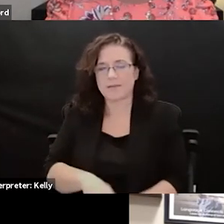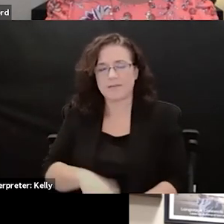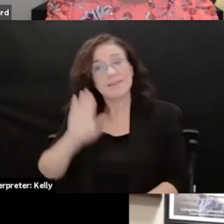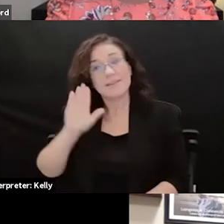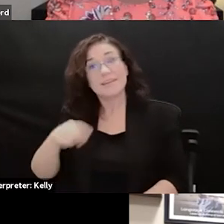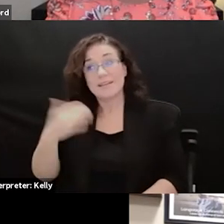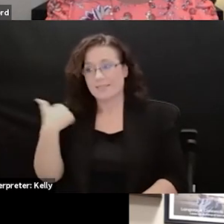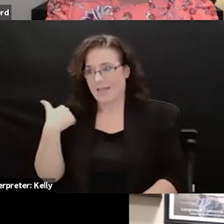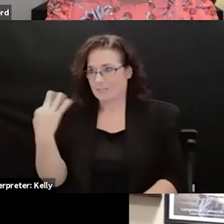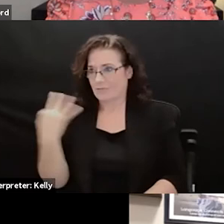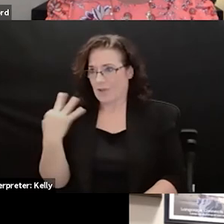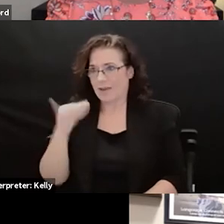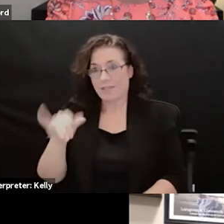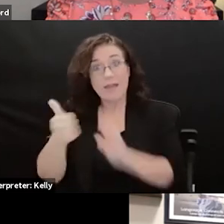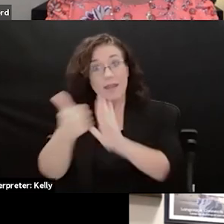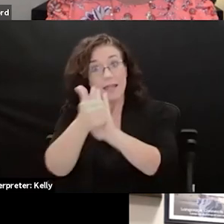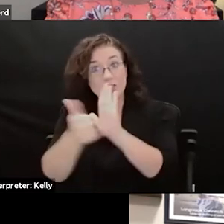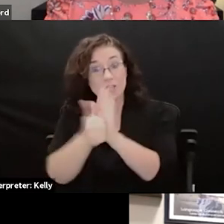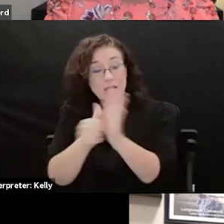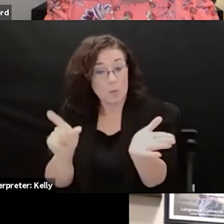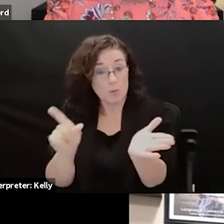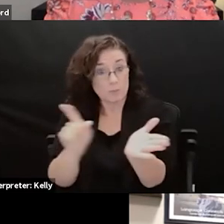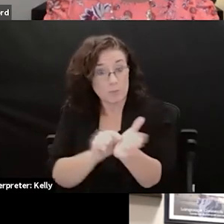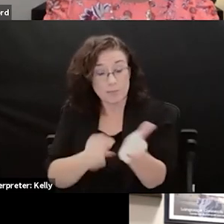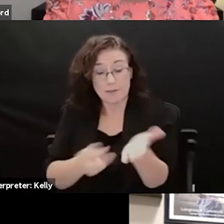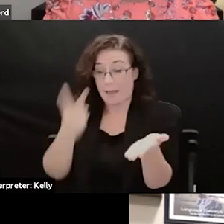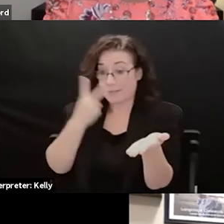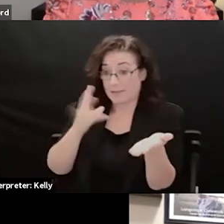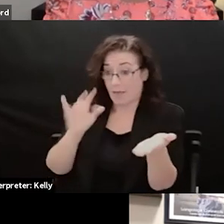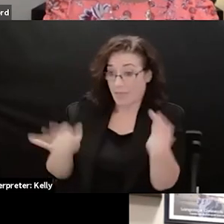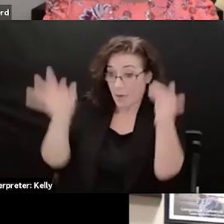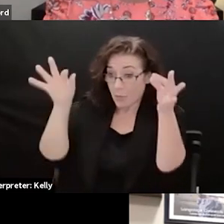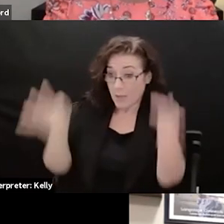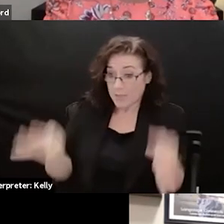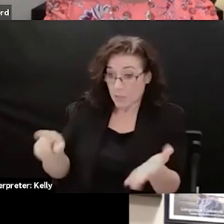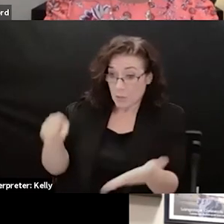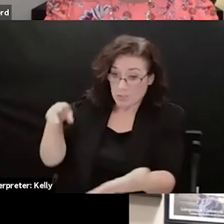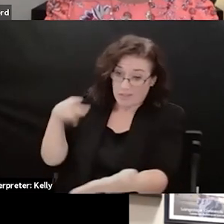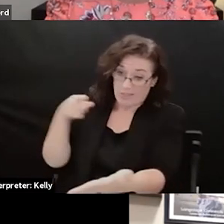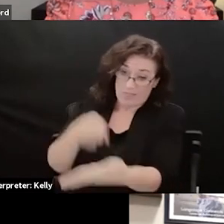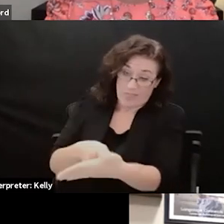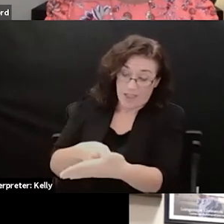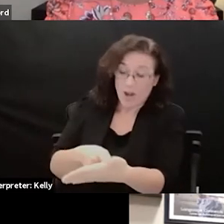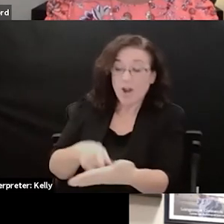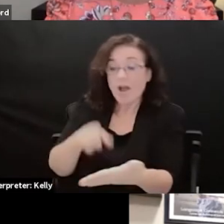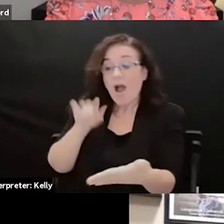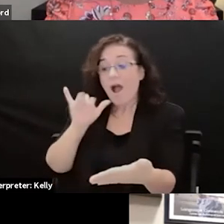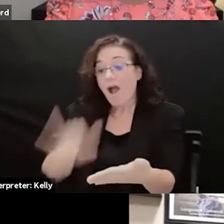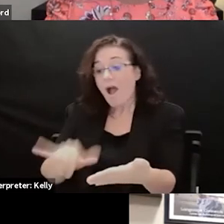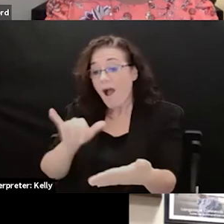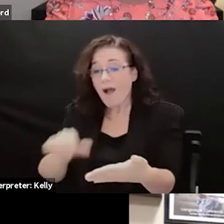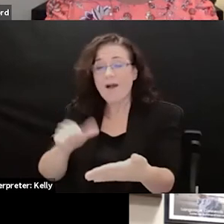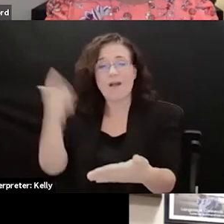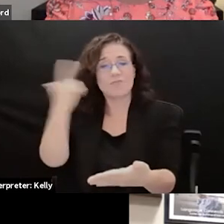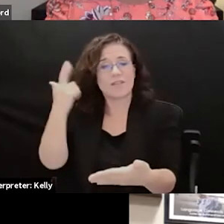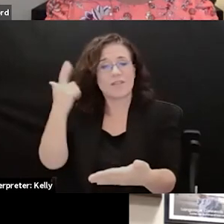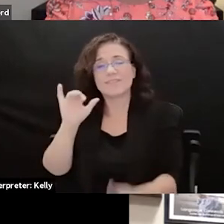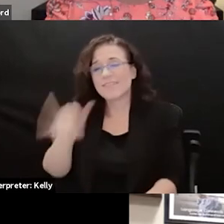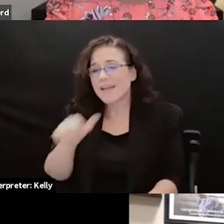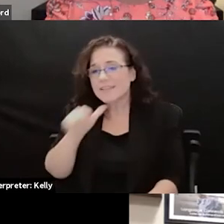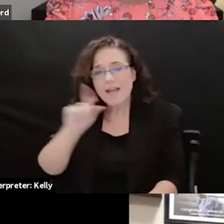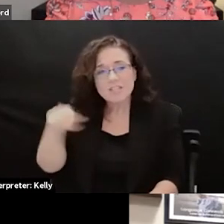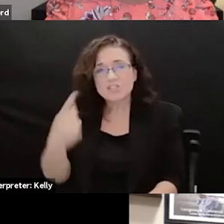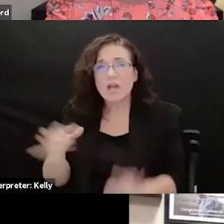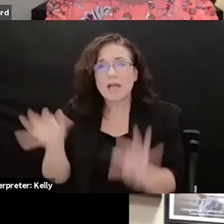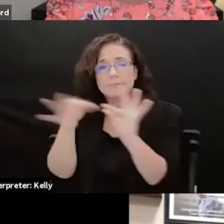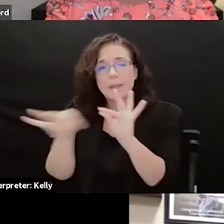just was so relieved to see that it wasn't just sort of a statement of values but actually real directive and in